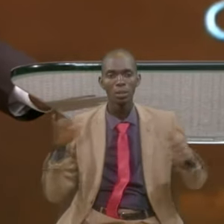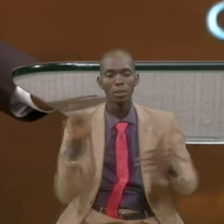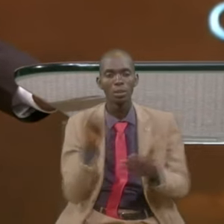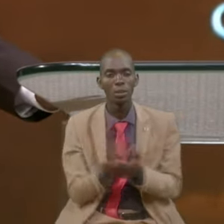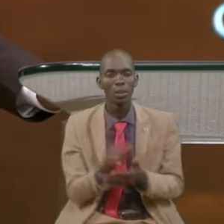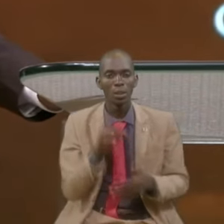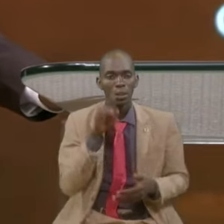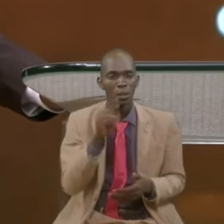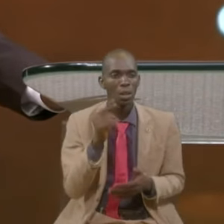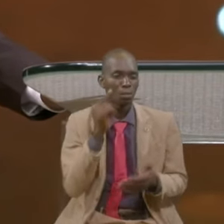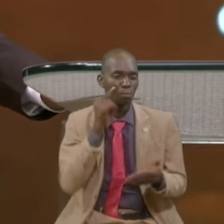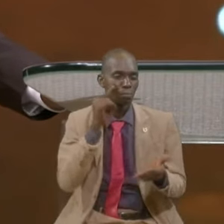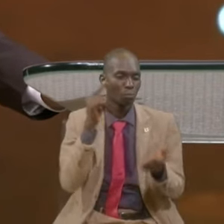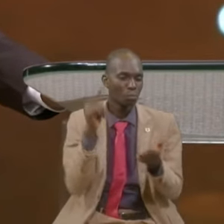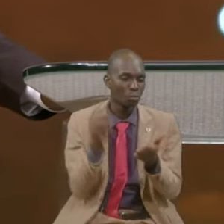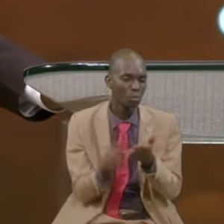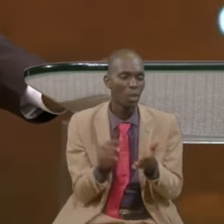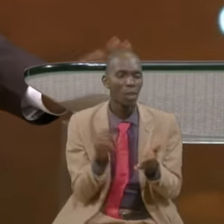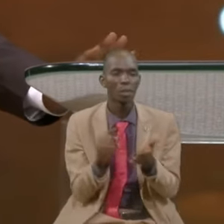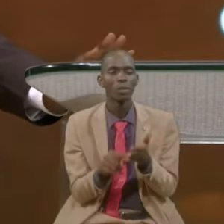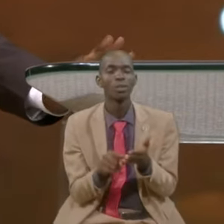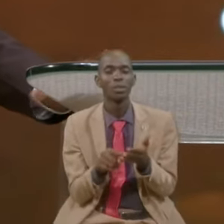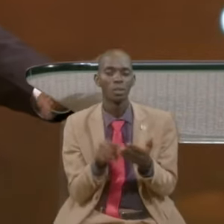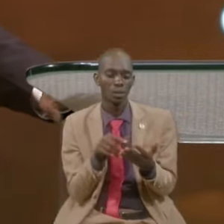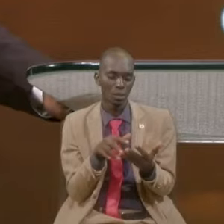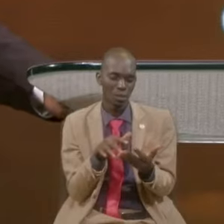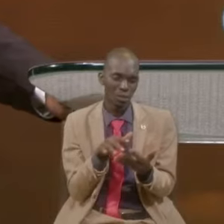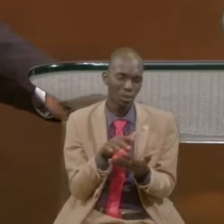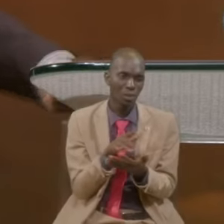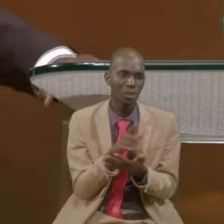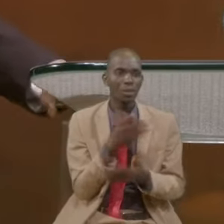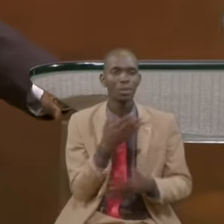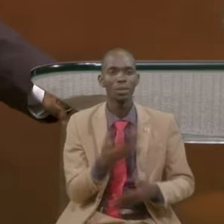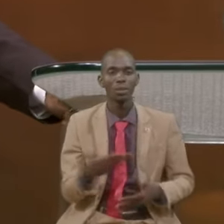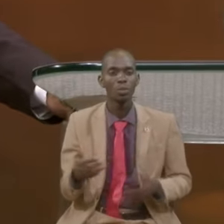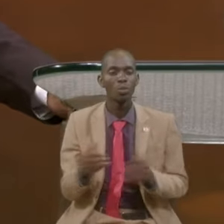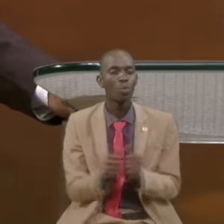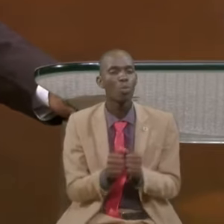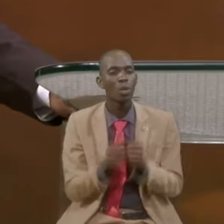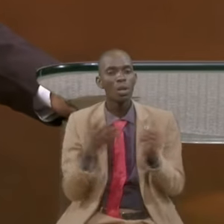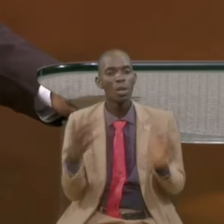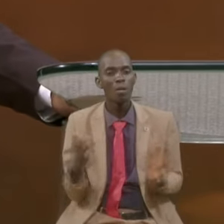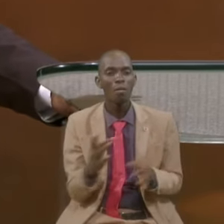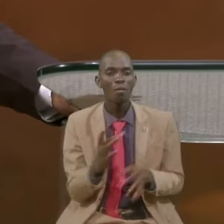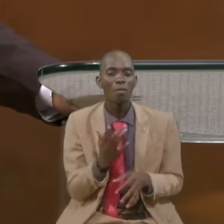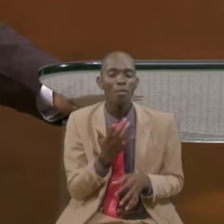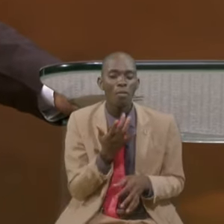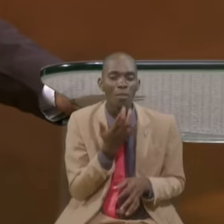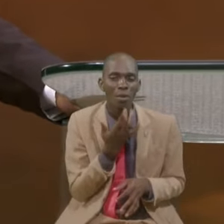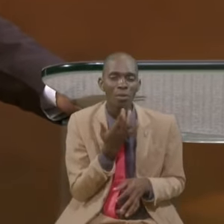thou observe these things without